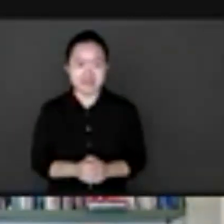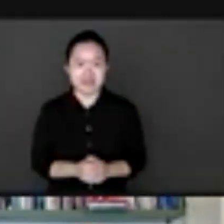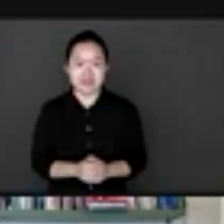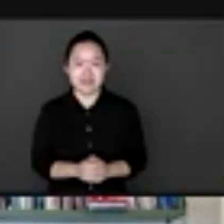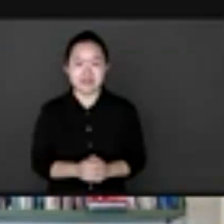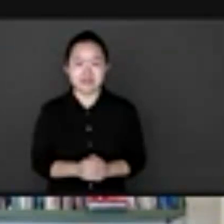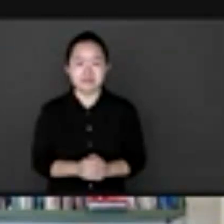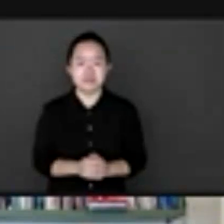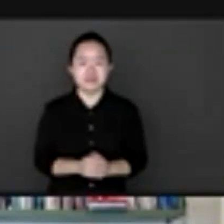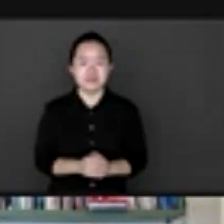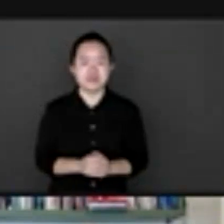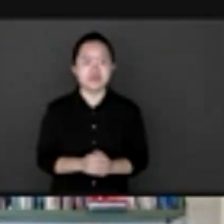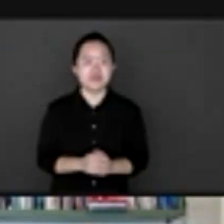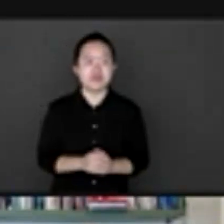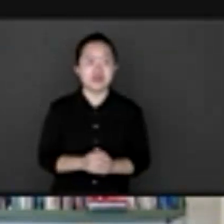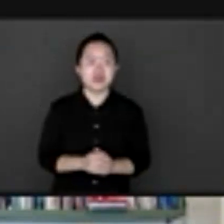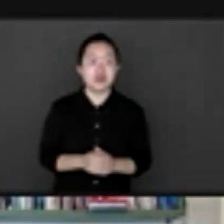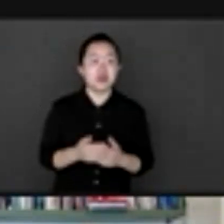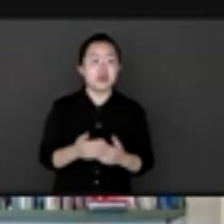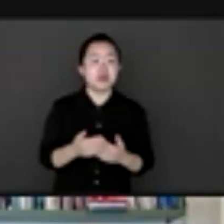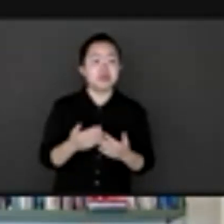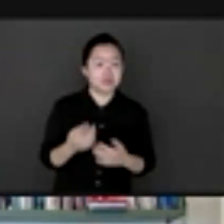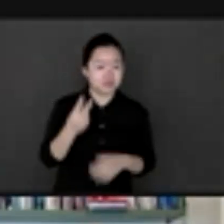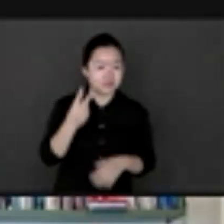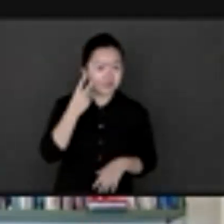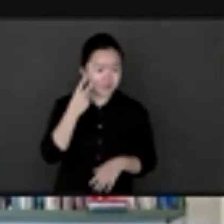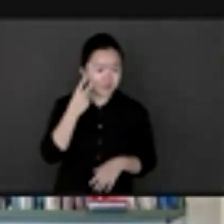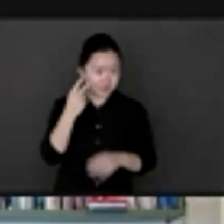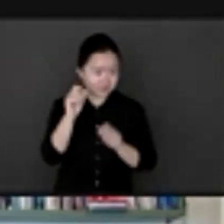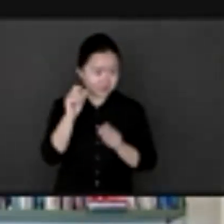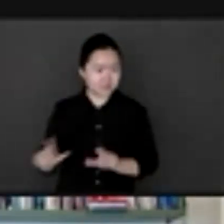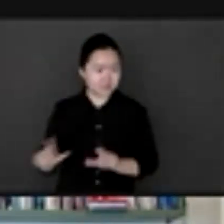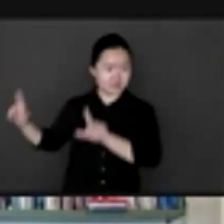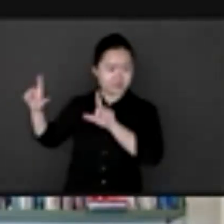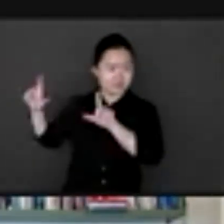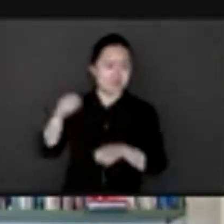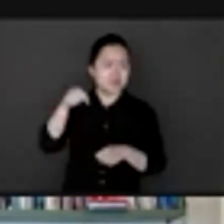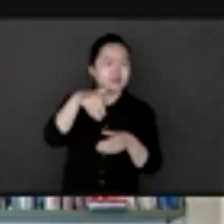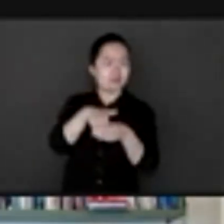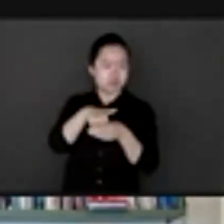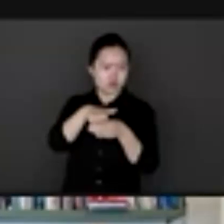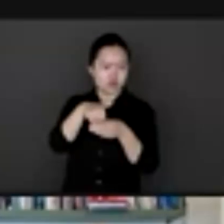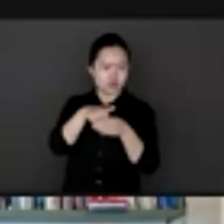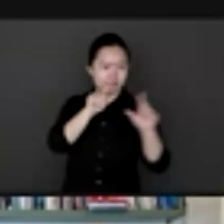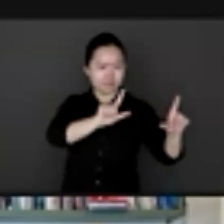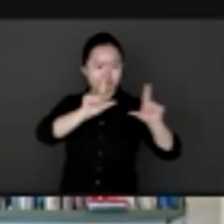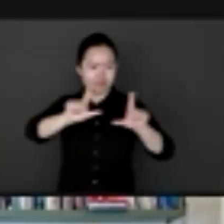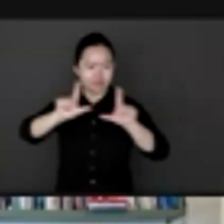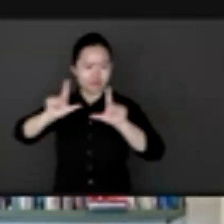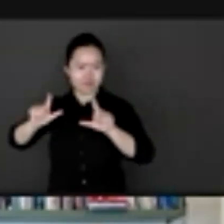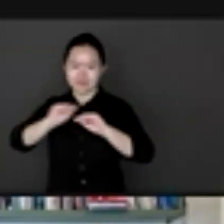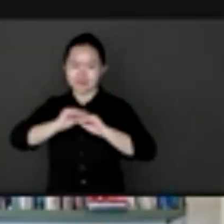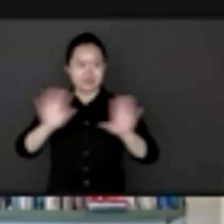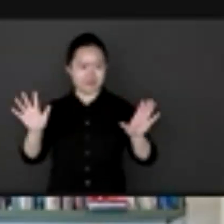from content to components and ready-to-use code. One more. Design System